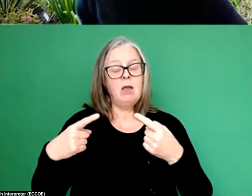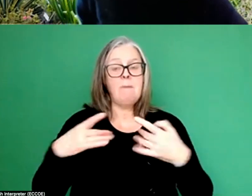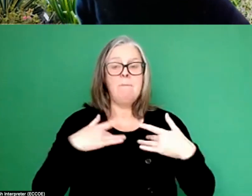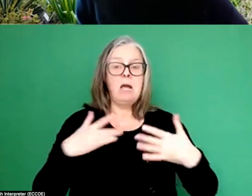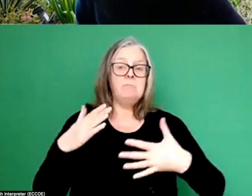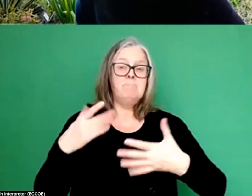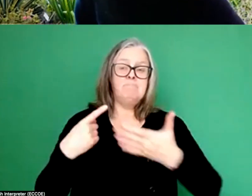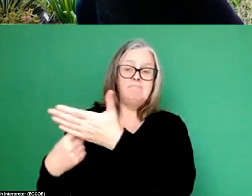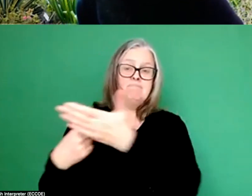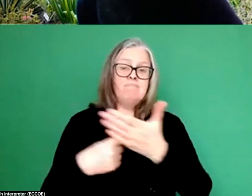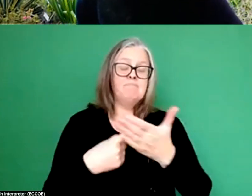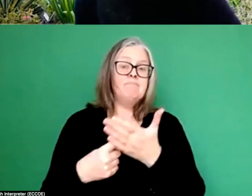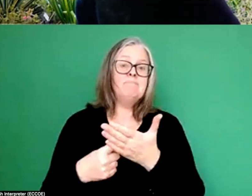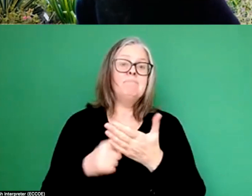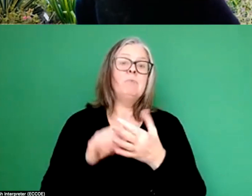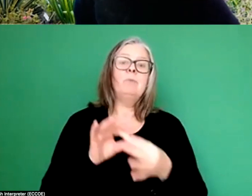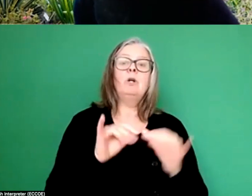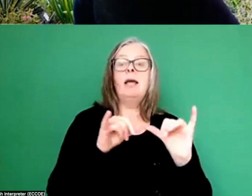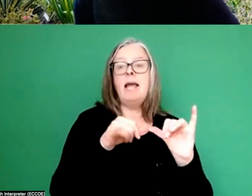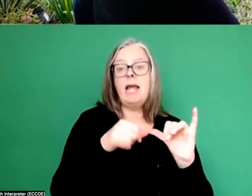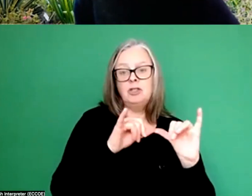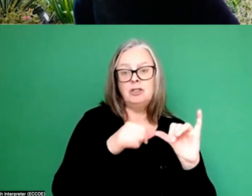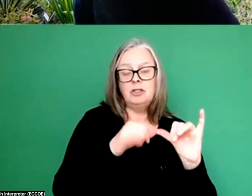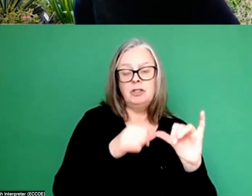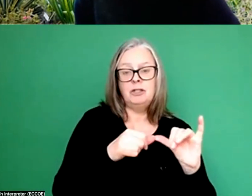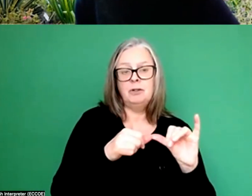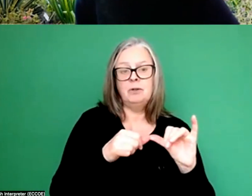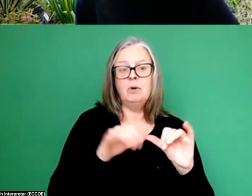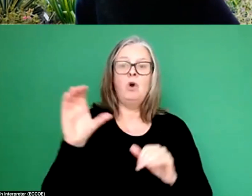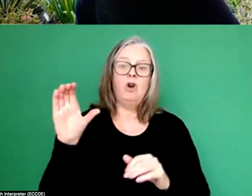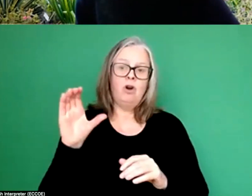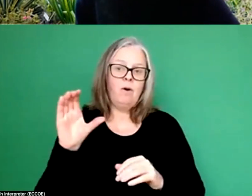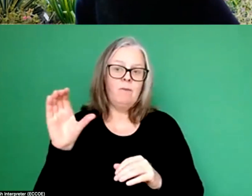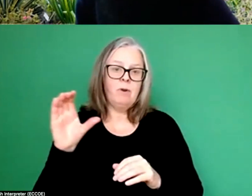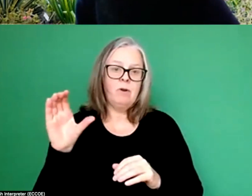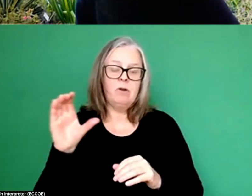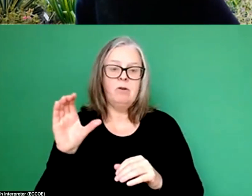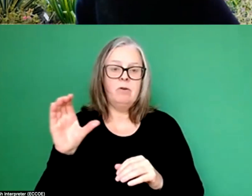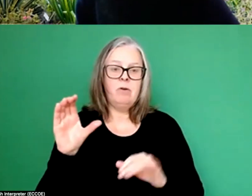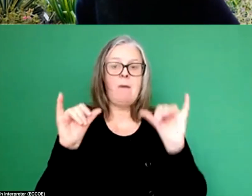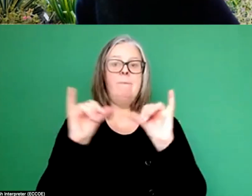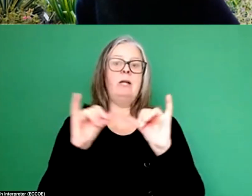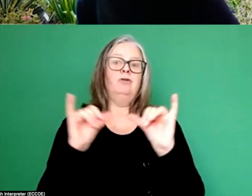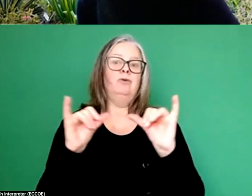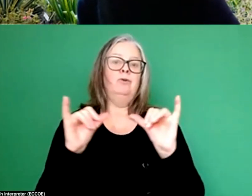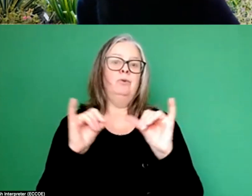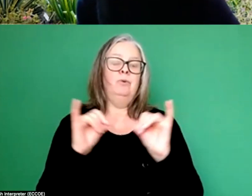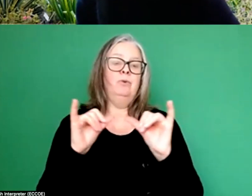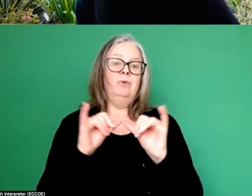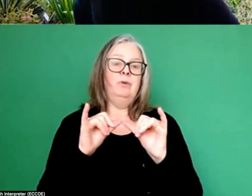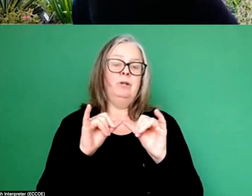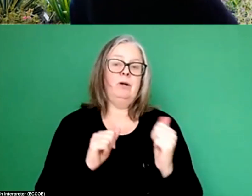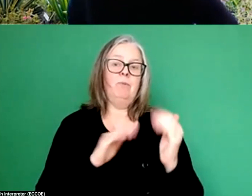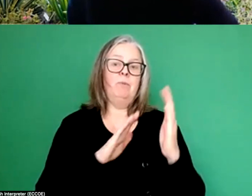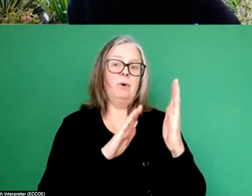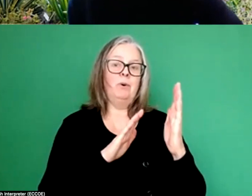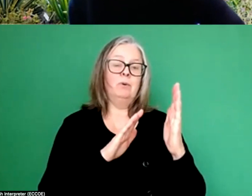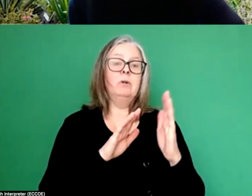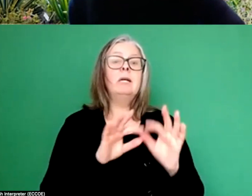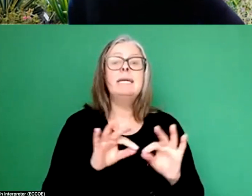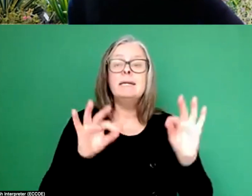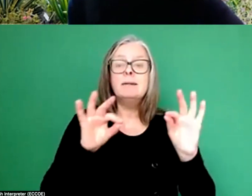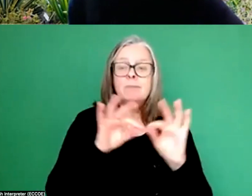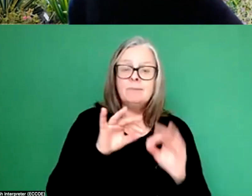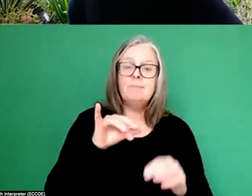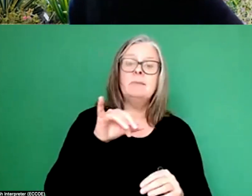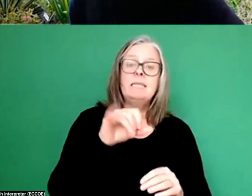engineering or sort of carbon, you know, measuring in that way. And that's, it's important, absolutely,